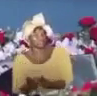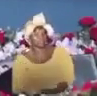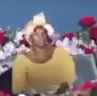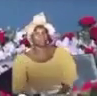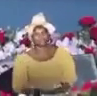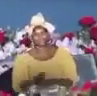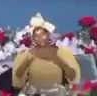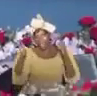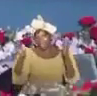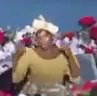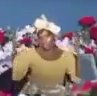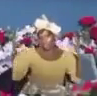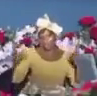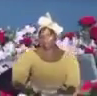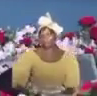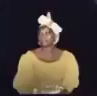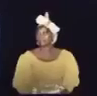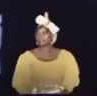Hallelujah.